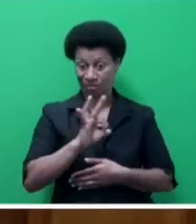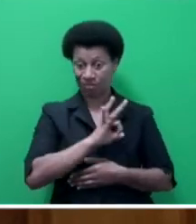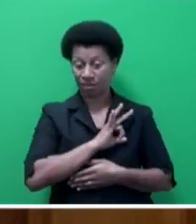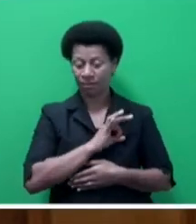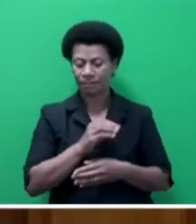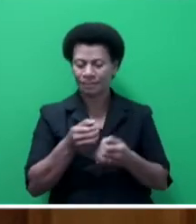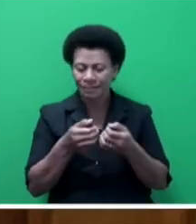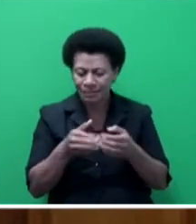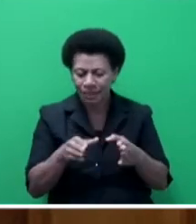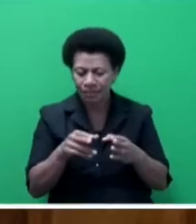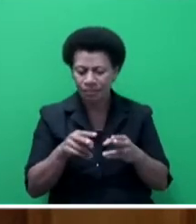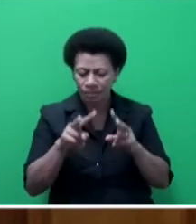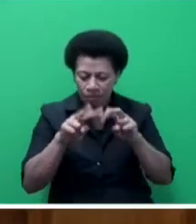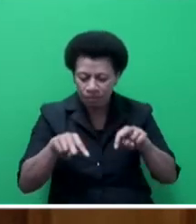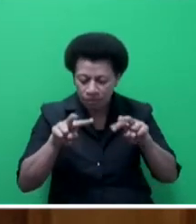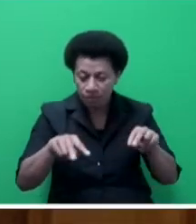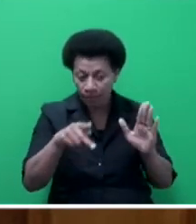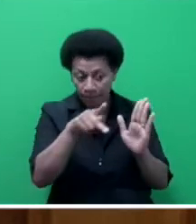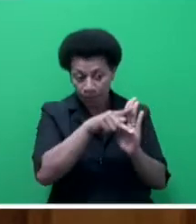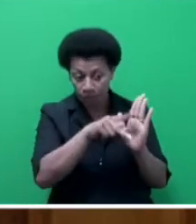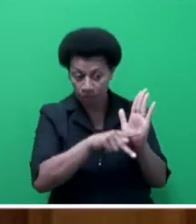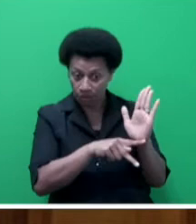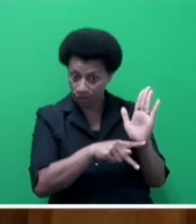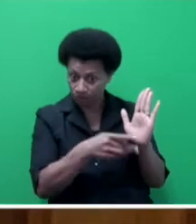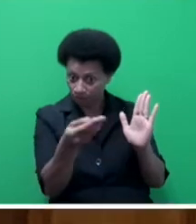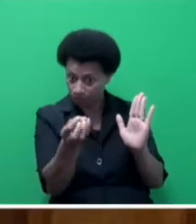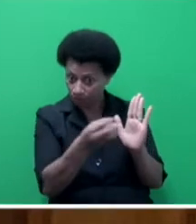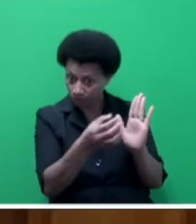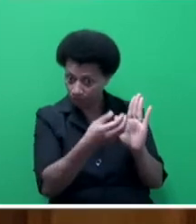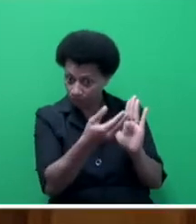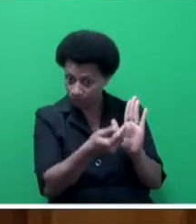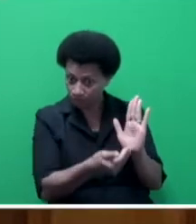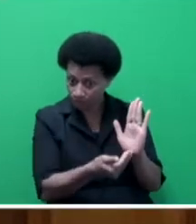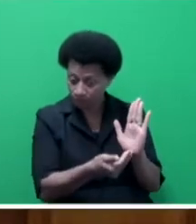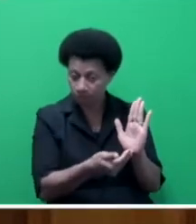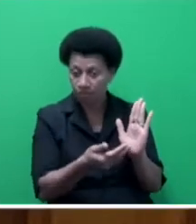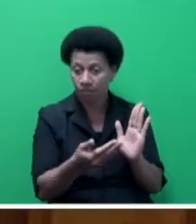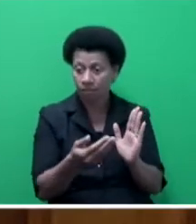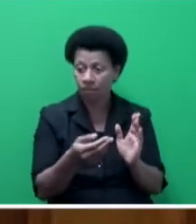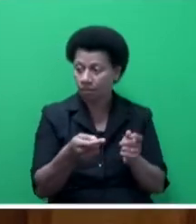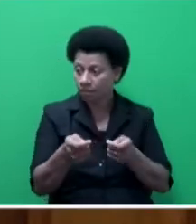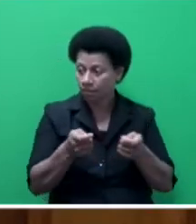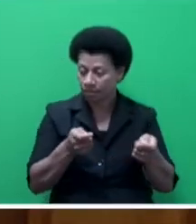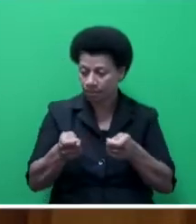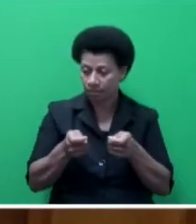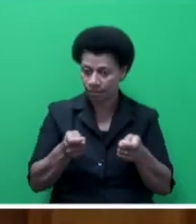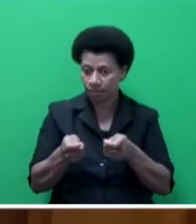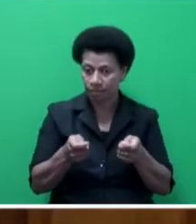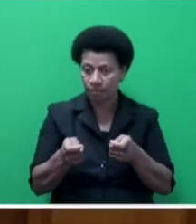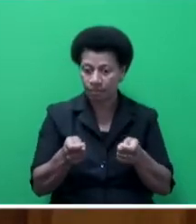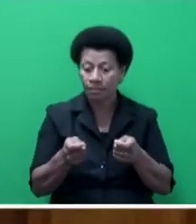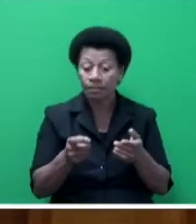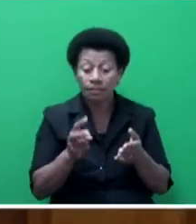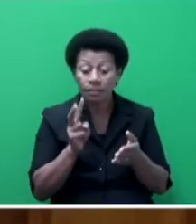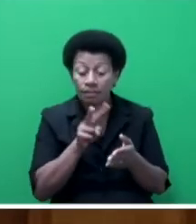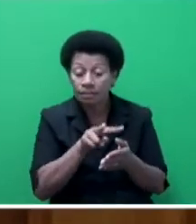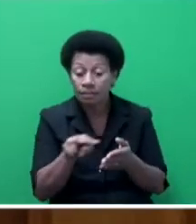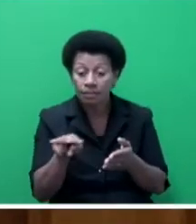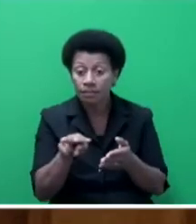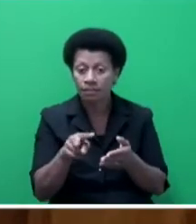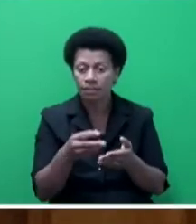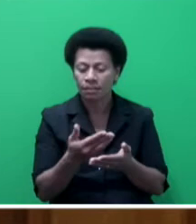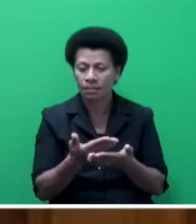at possible policies to regulate them. And we're also looking at learning at what the other countries are doing to see how people